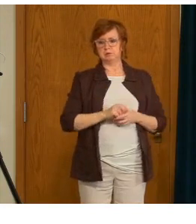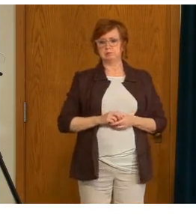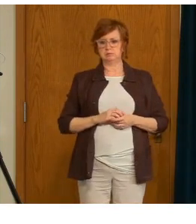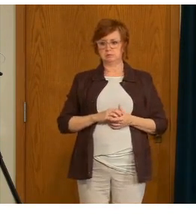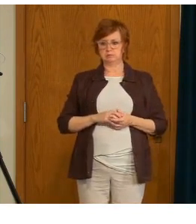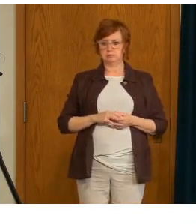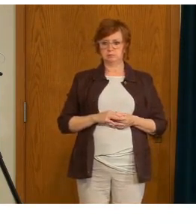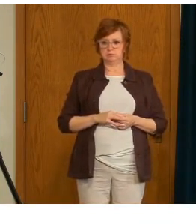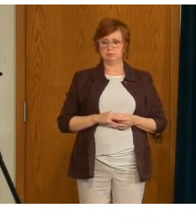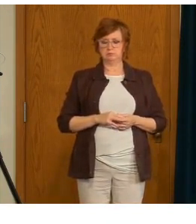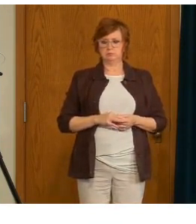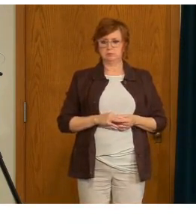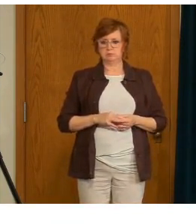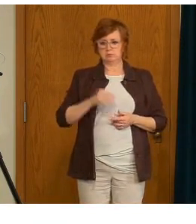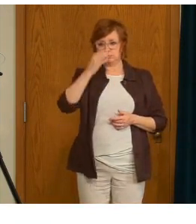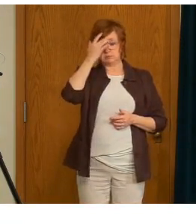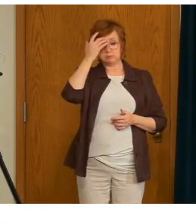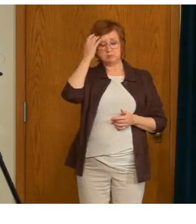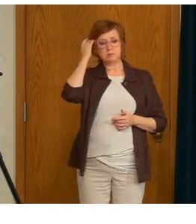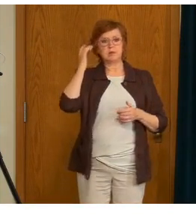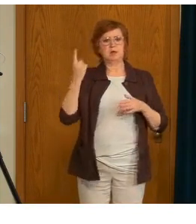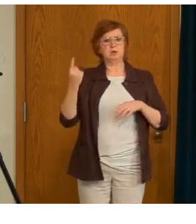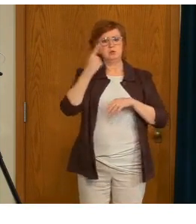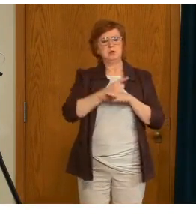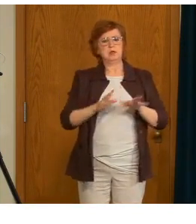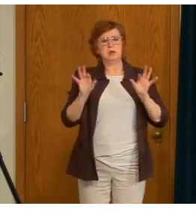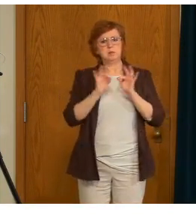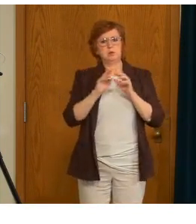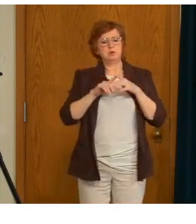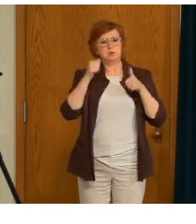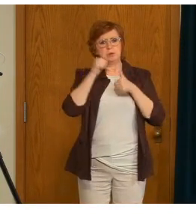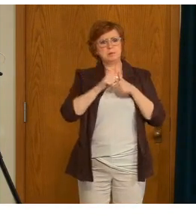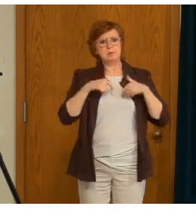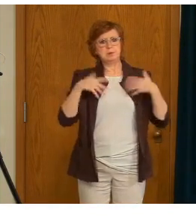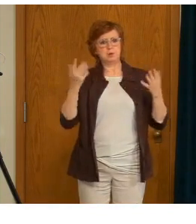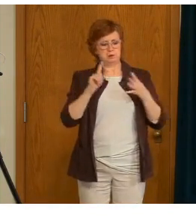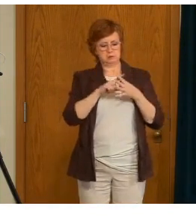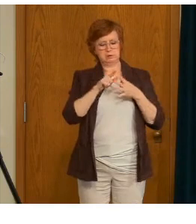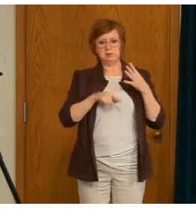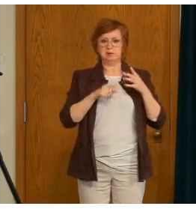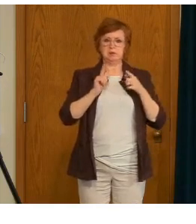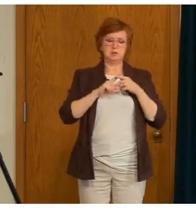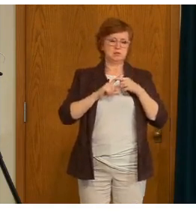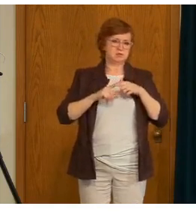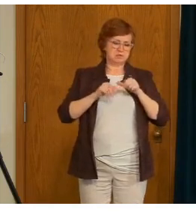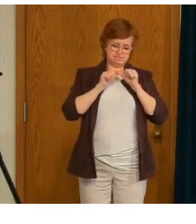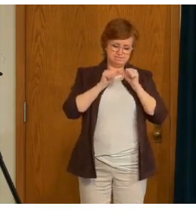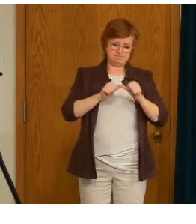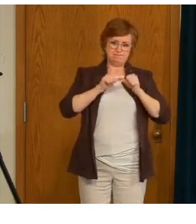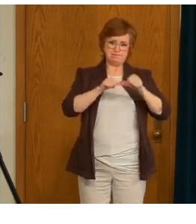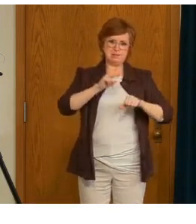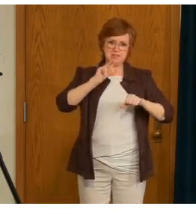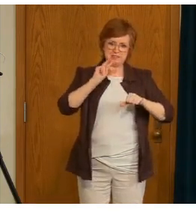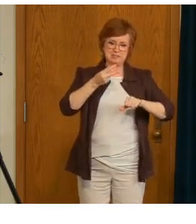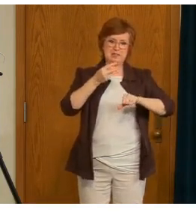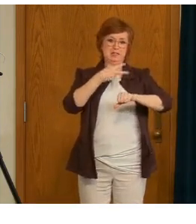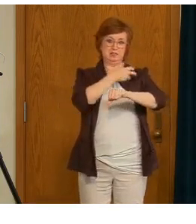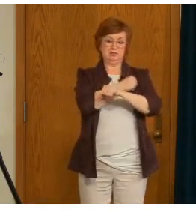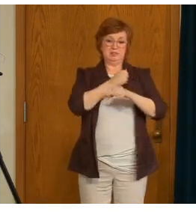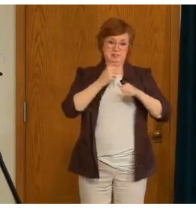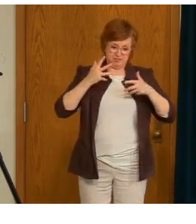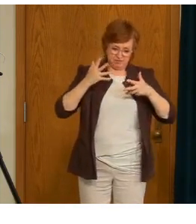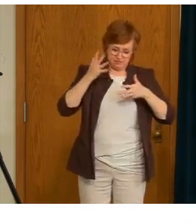Key messages for today as we focus on finishing the fight. You aren't fully protected against COVID-19 until you've